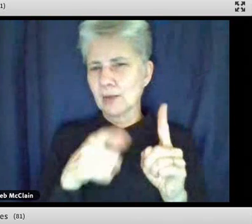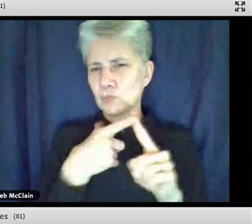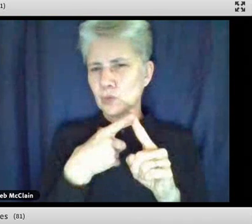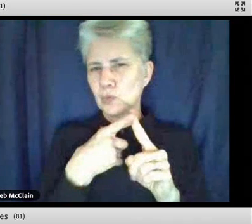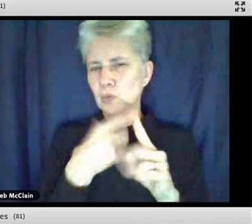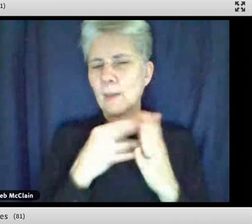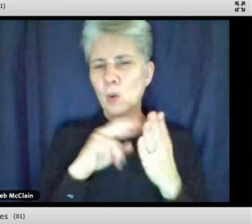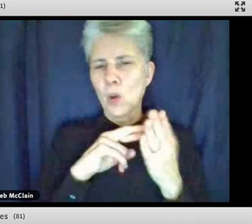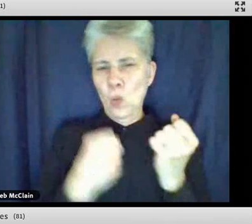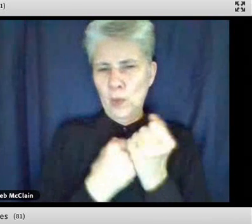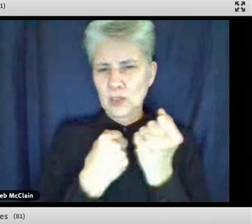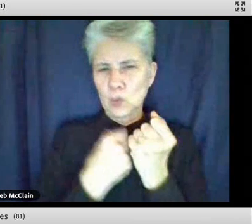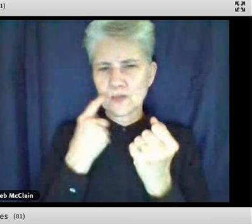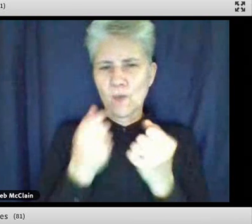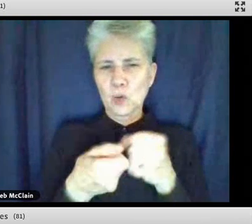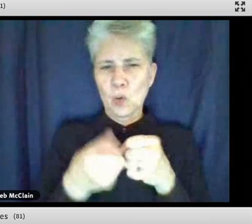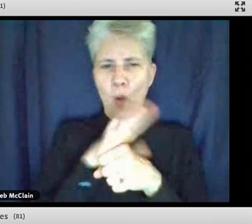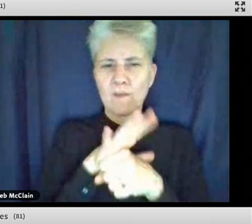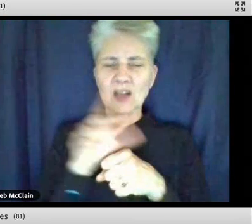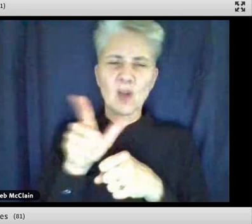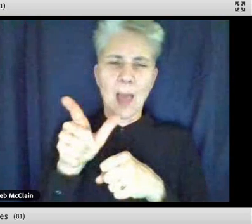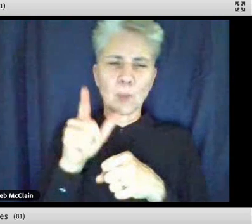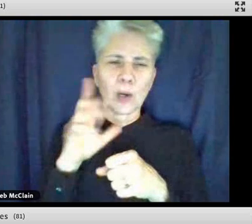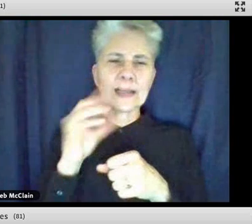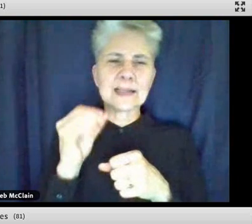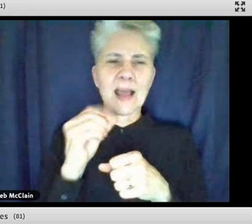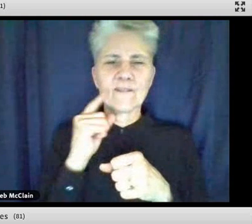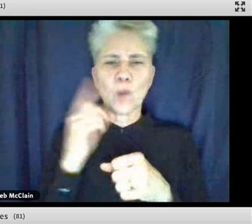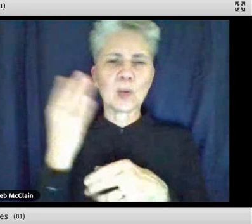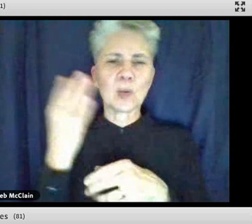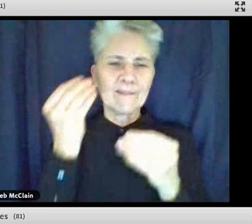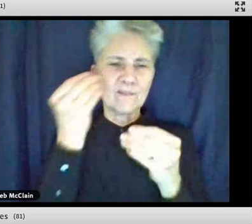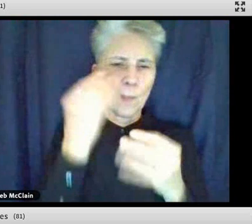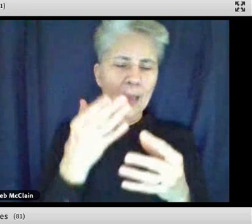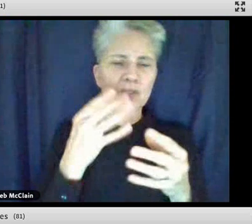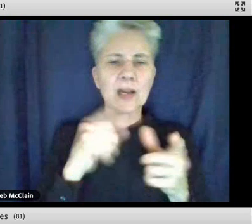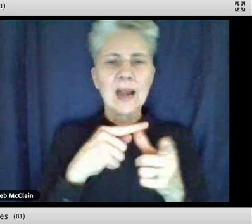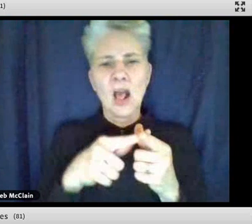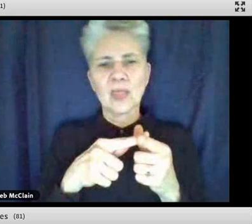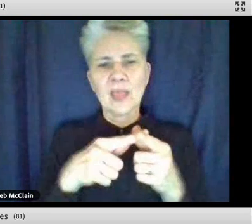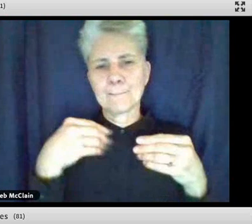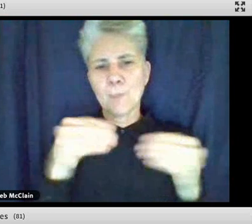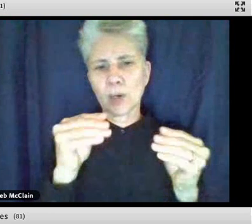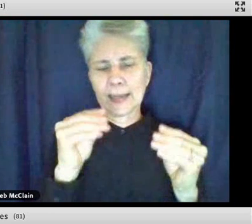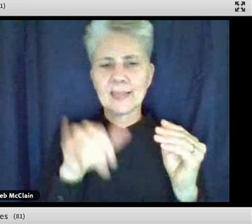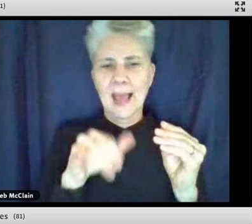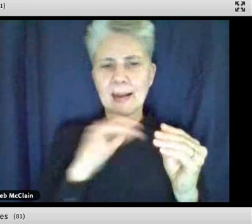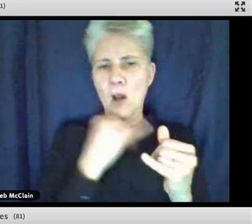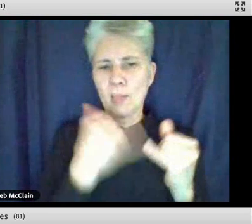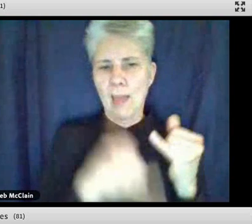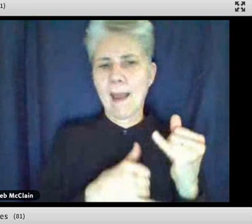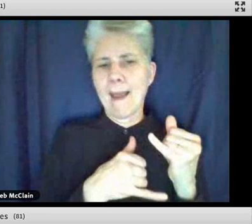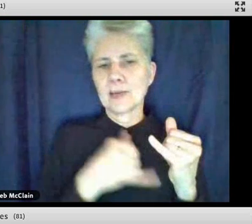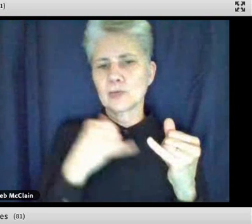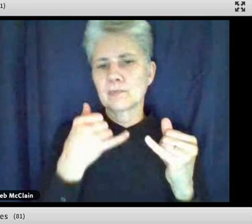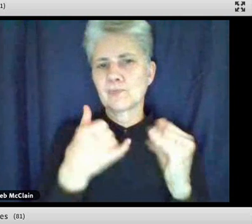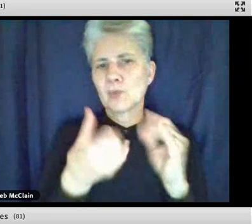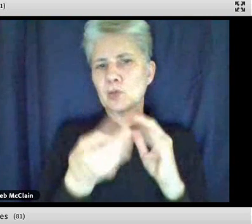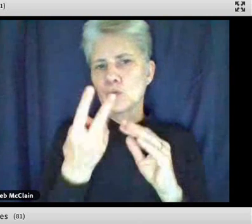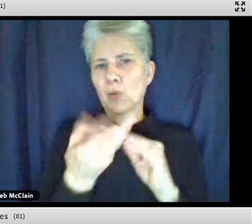resources for coronavirus for libraries, for presenting information, and then marketing in our last 2 to 3